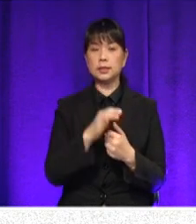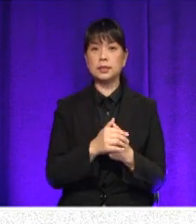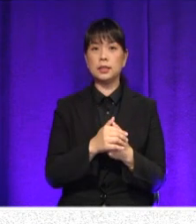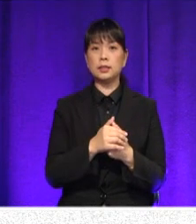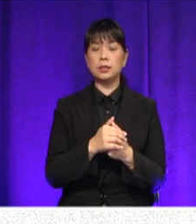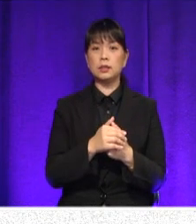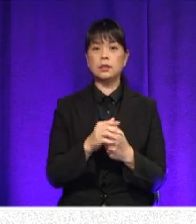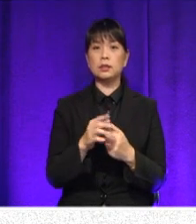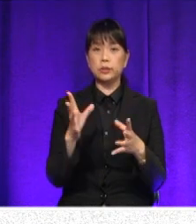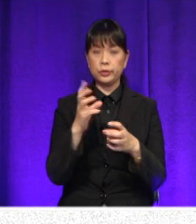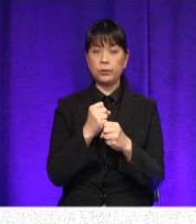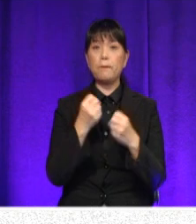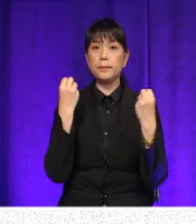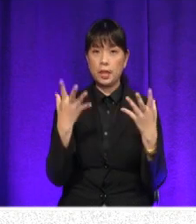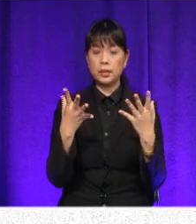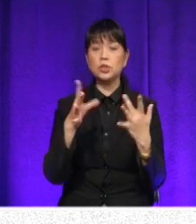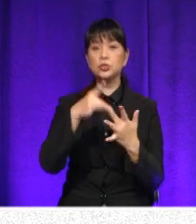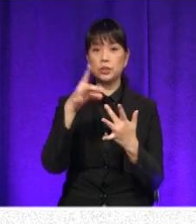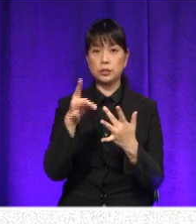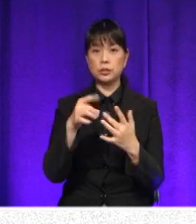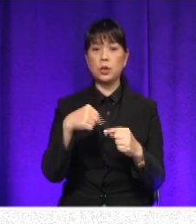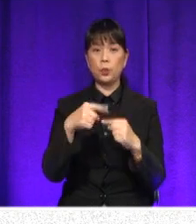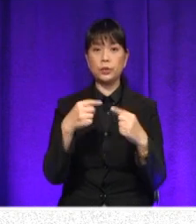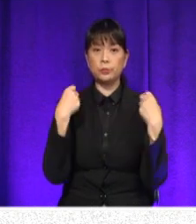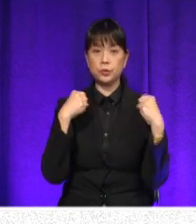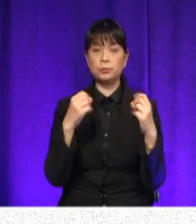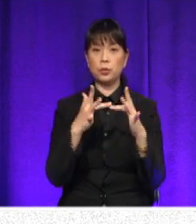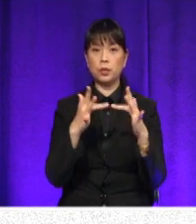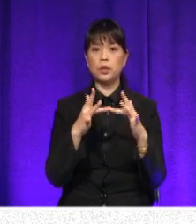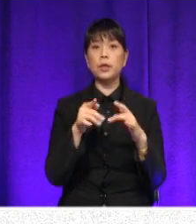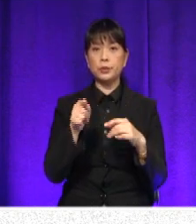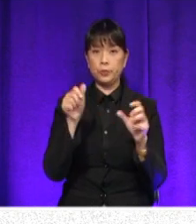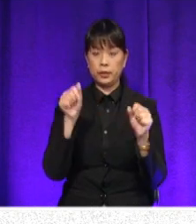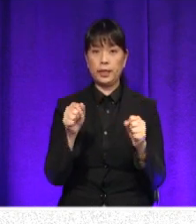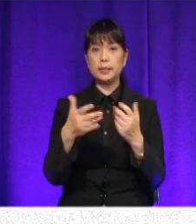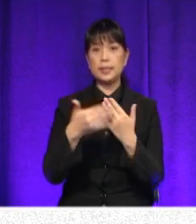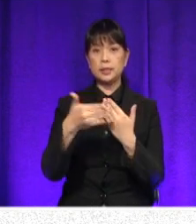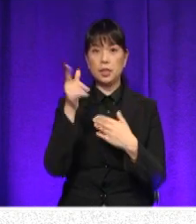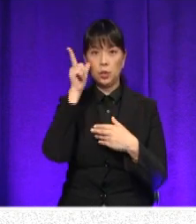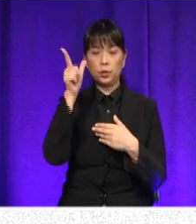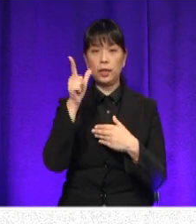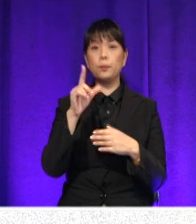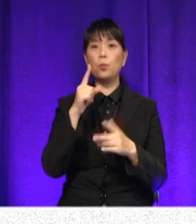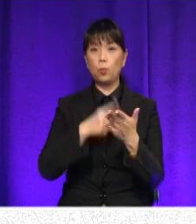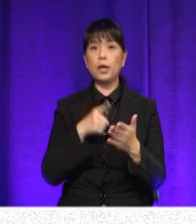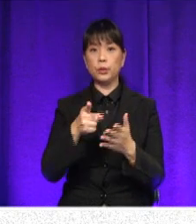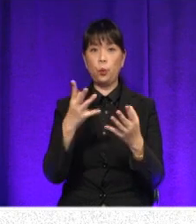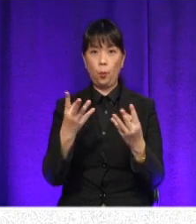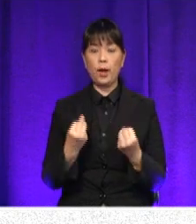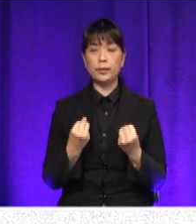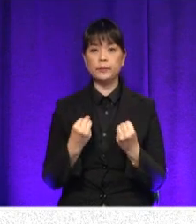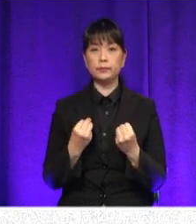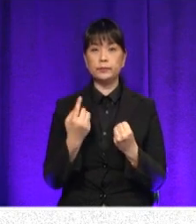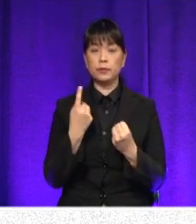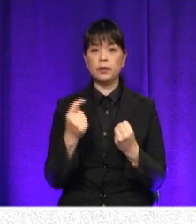choices. When you shop online, you can easily look up on what you want. The